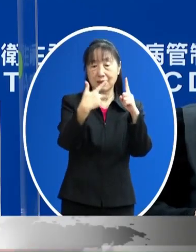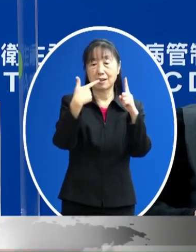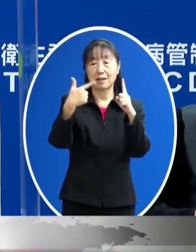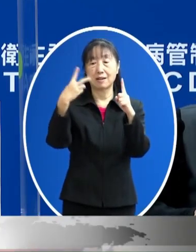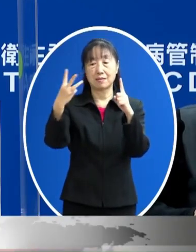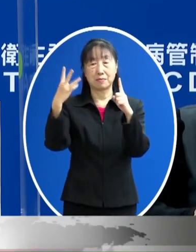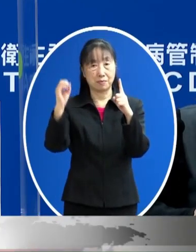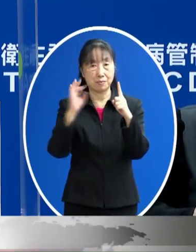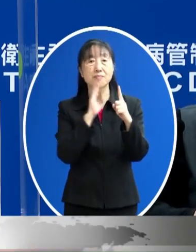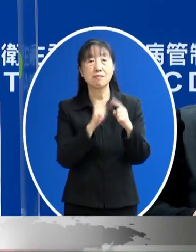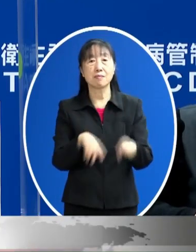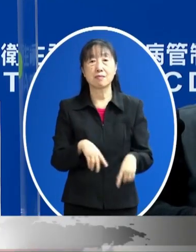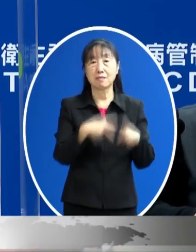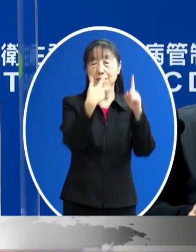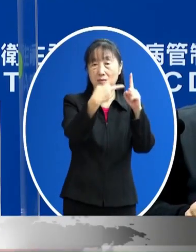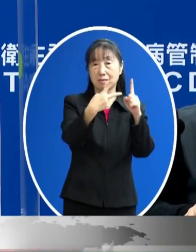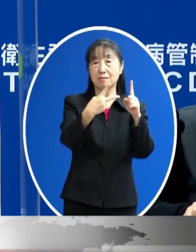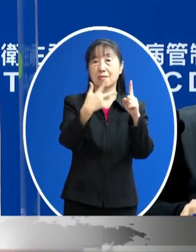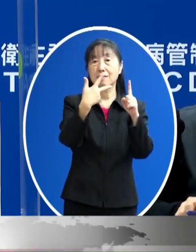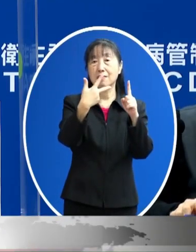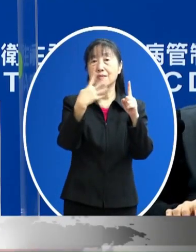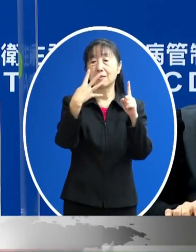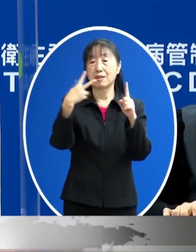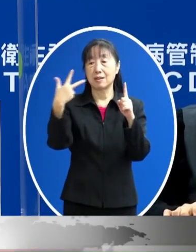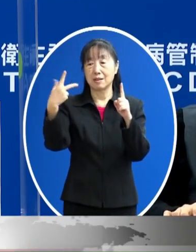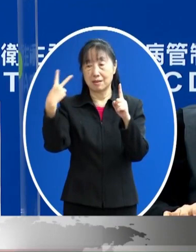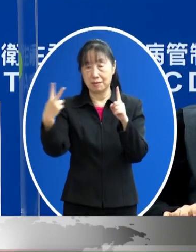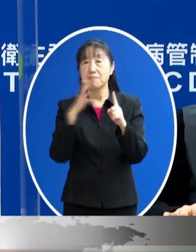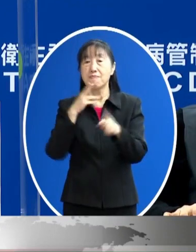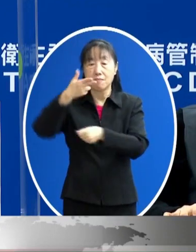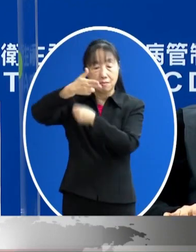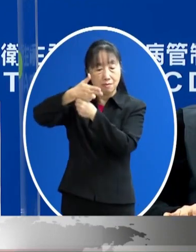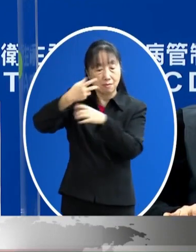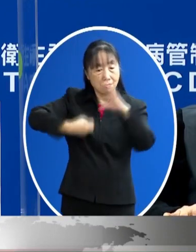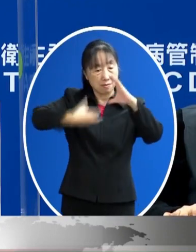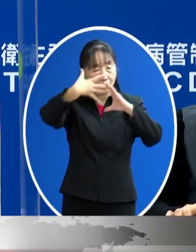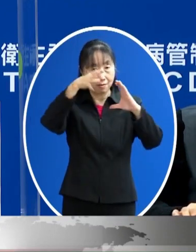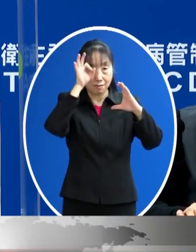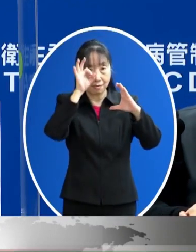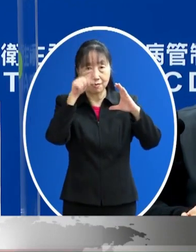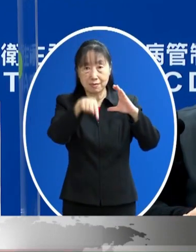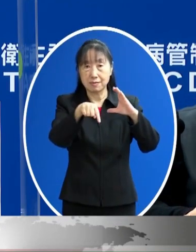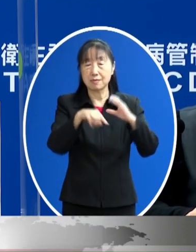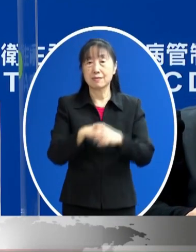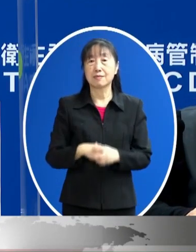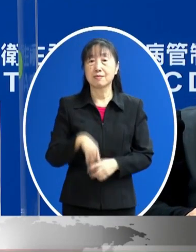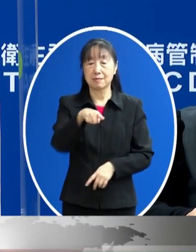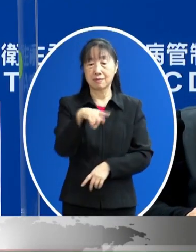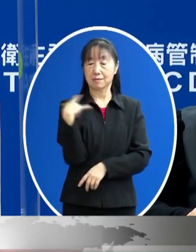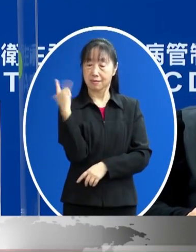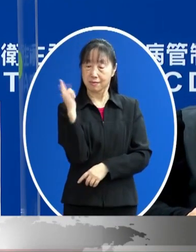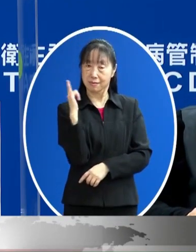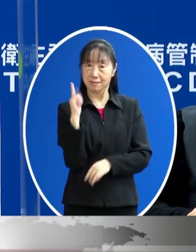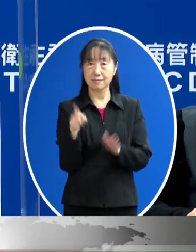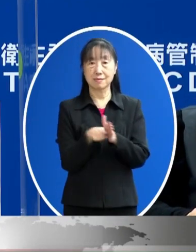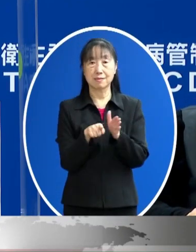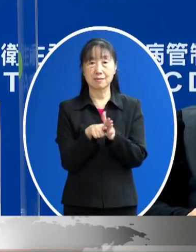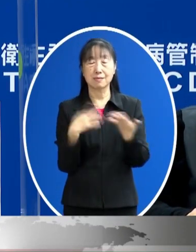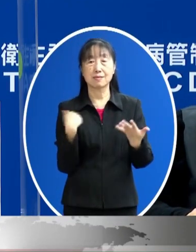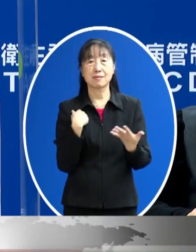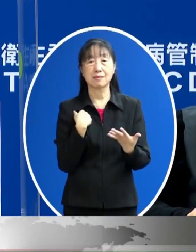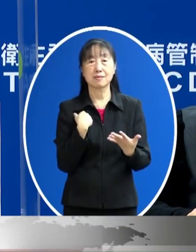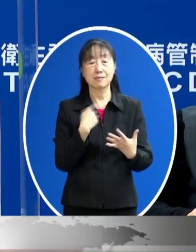The bank clerk who attended to her is case number 17630. From the security camera footage, we saw that while case